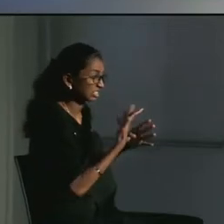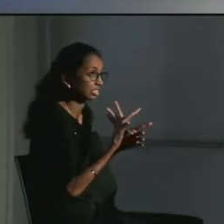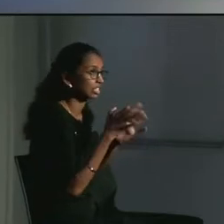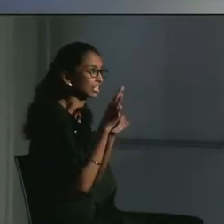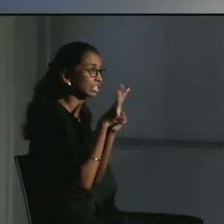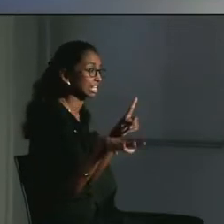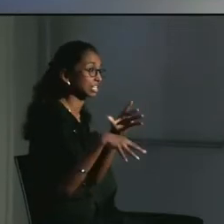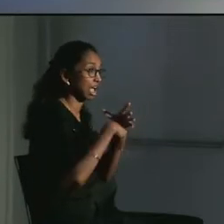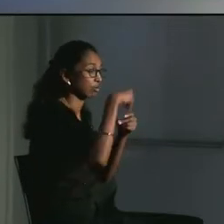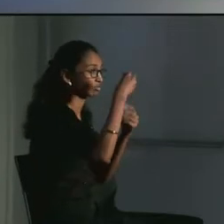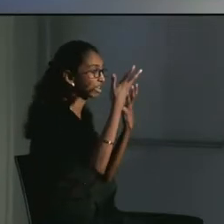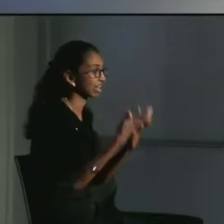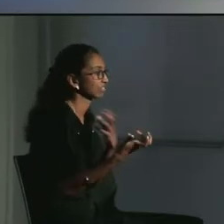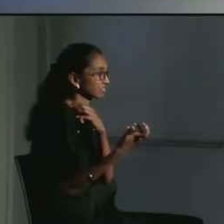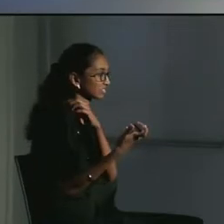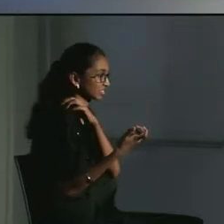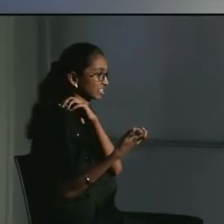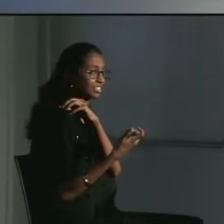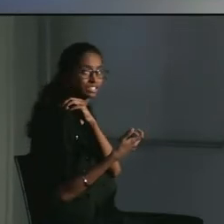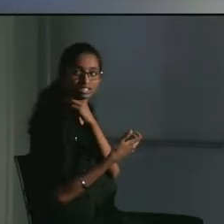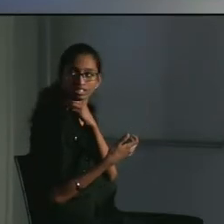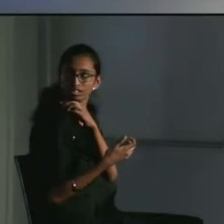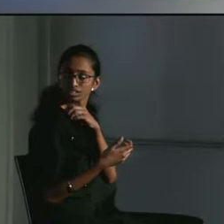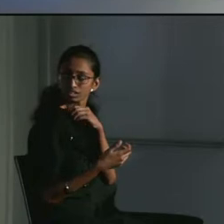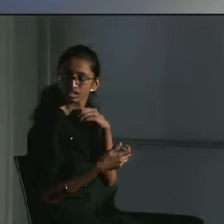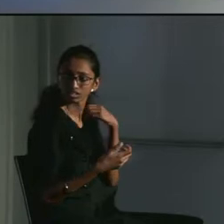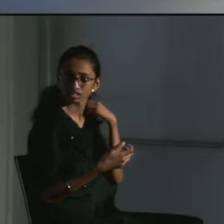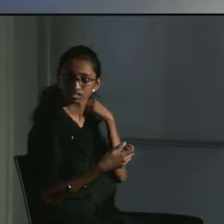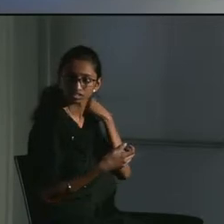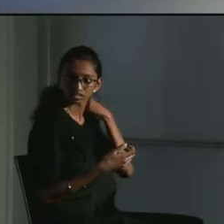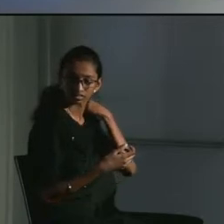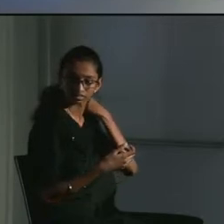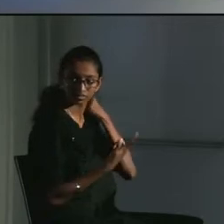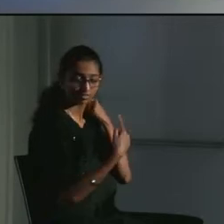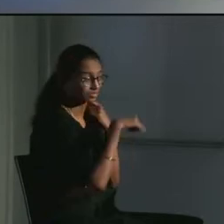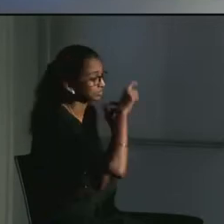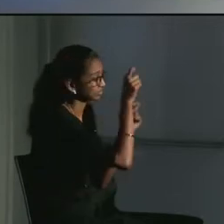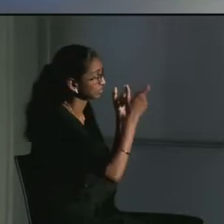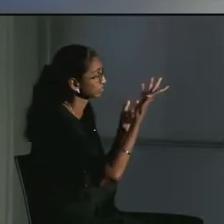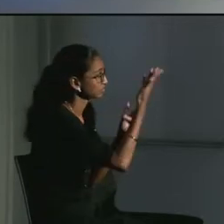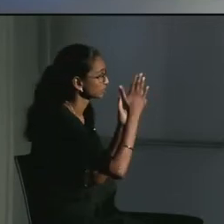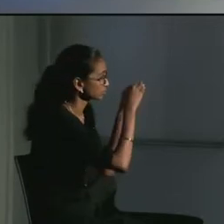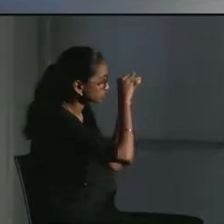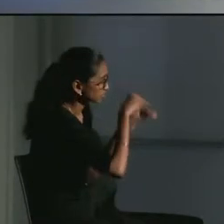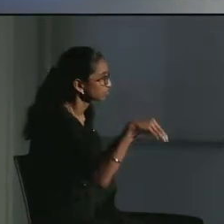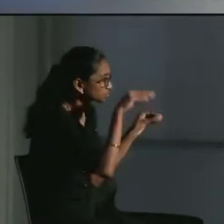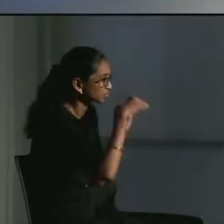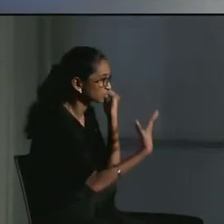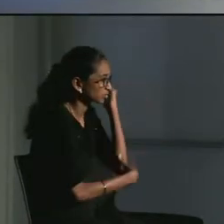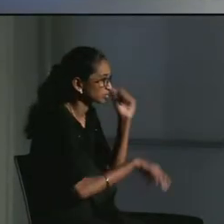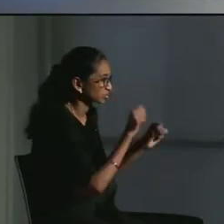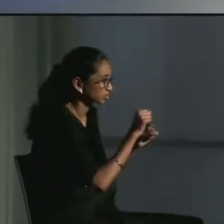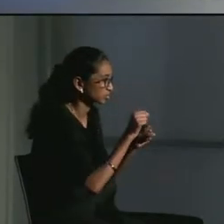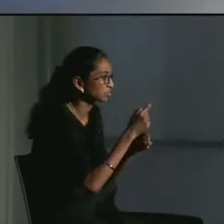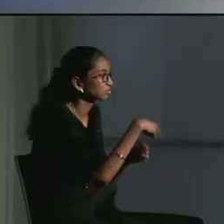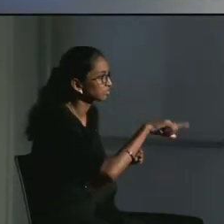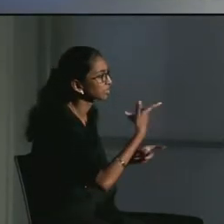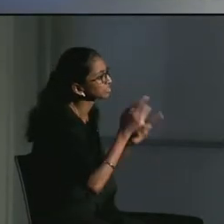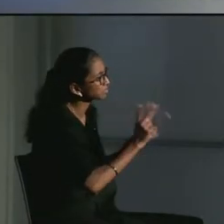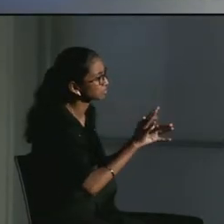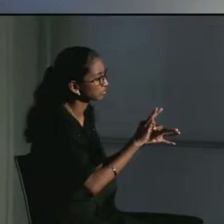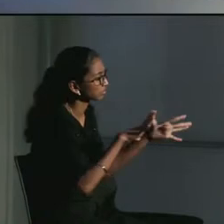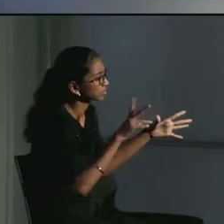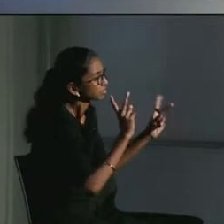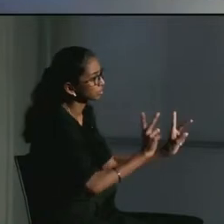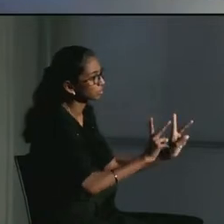outsider. As we engaged with gig economy workers and migrant workers, we learned that we remained disconnected as a public.